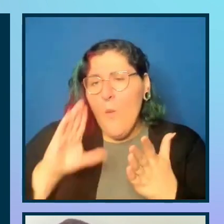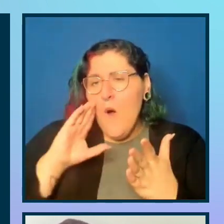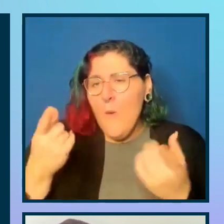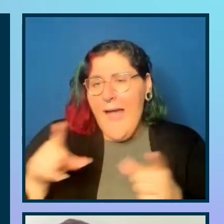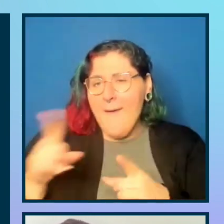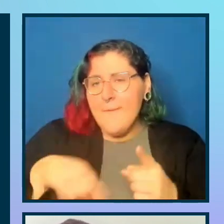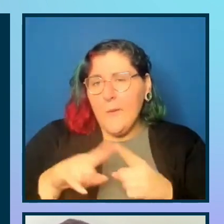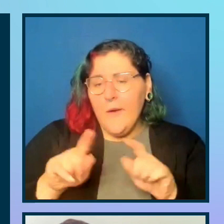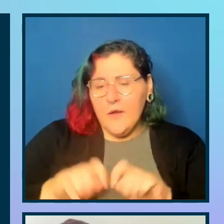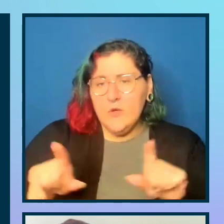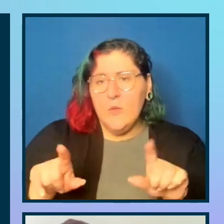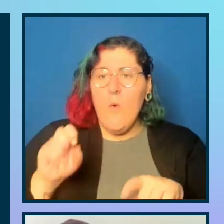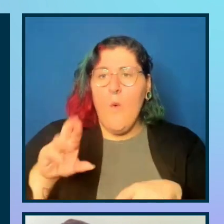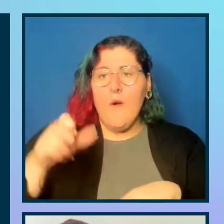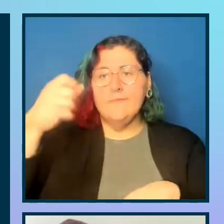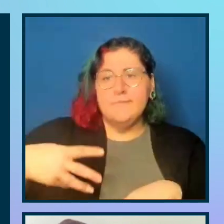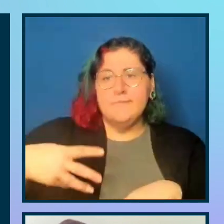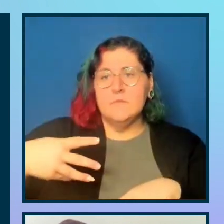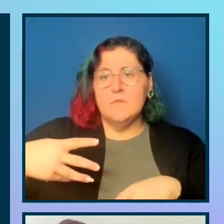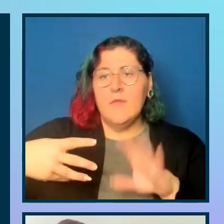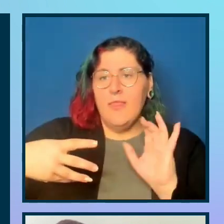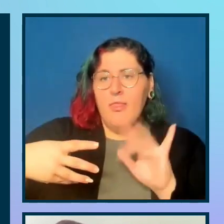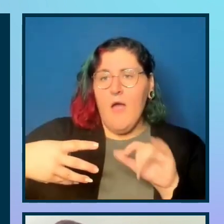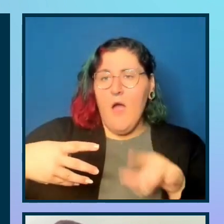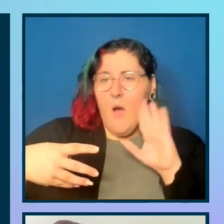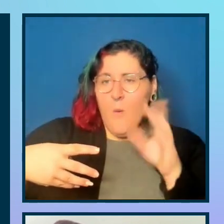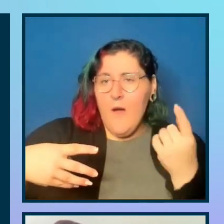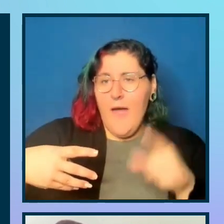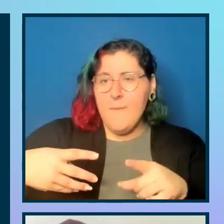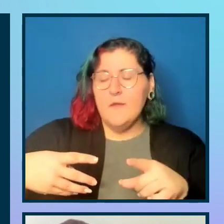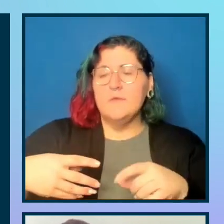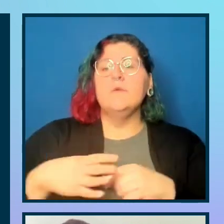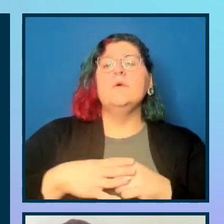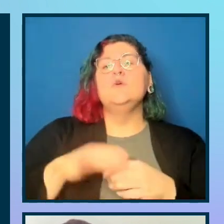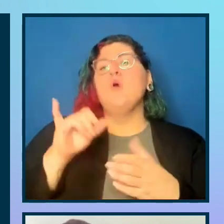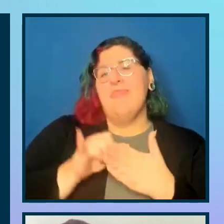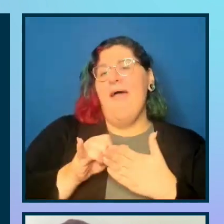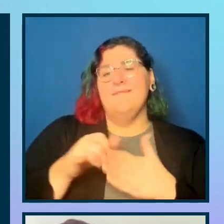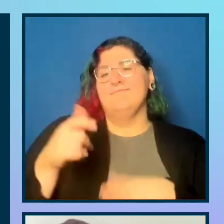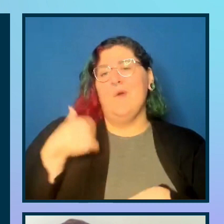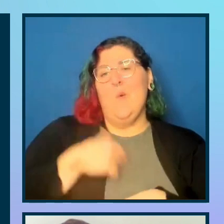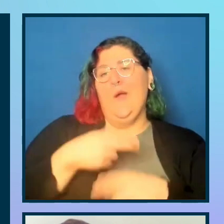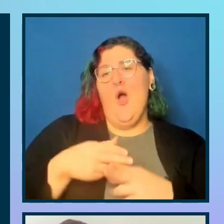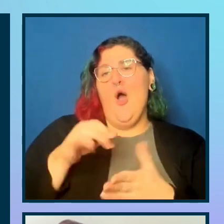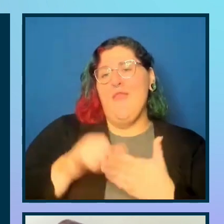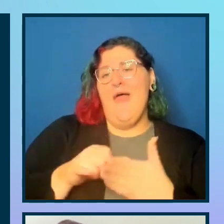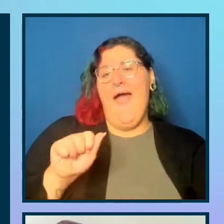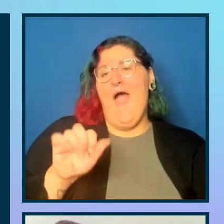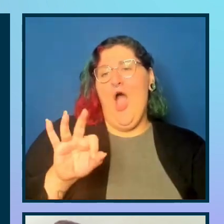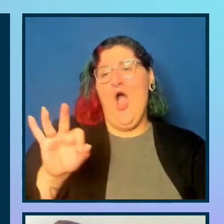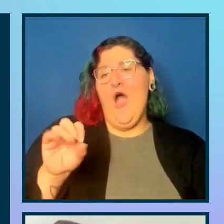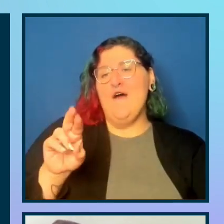that dropdown. This is a concept called affordance in the UX world. And I actually think it has a real application in the accessibility